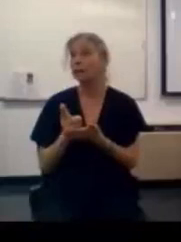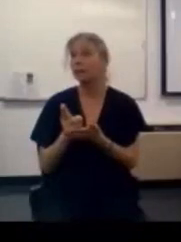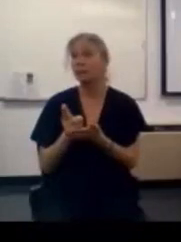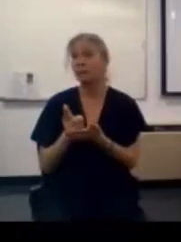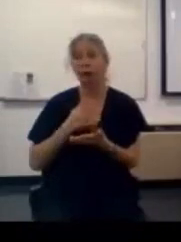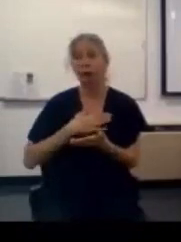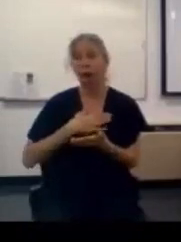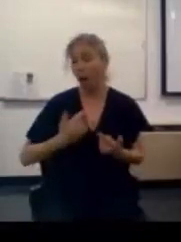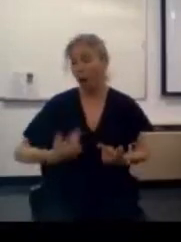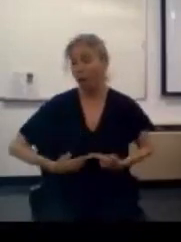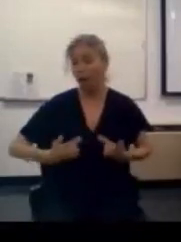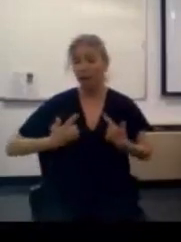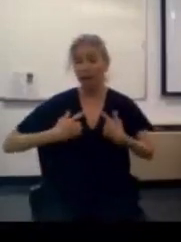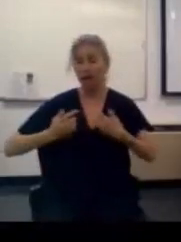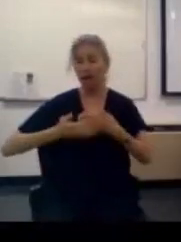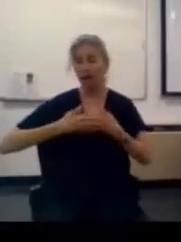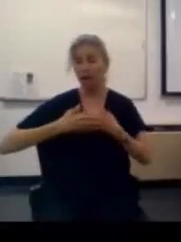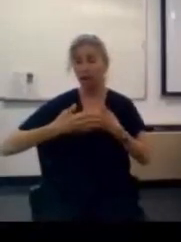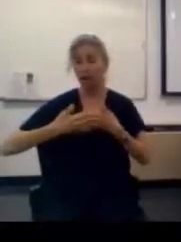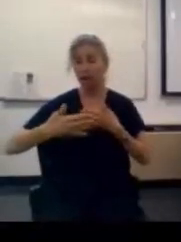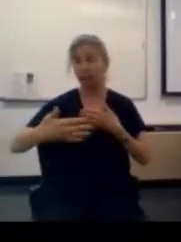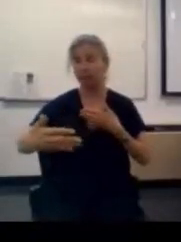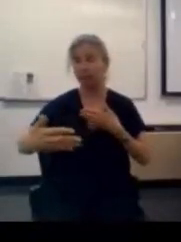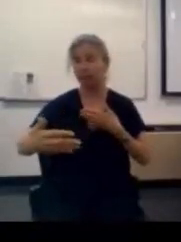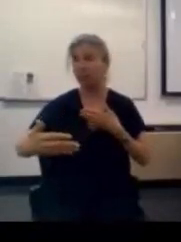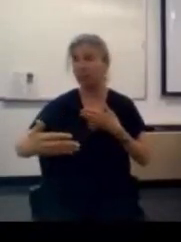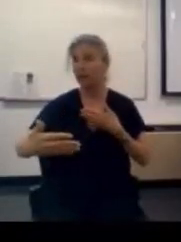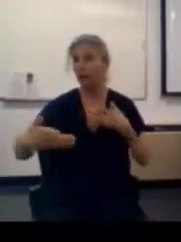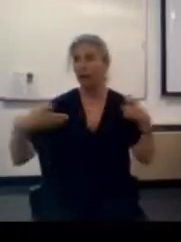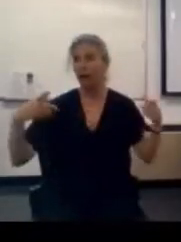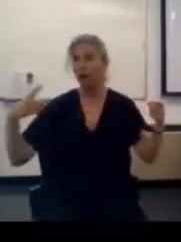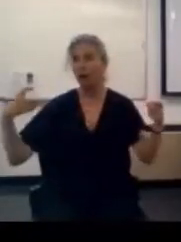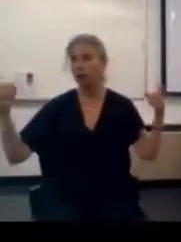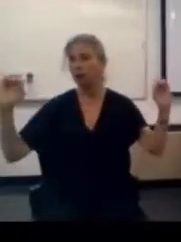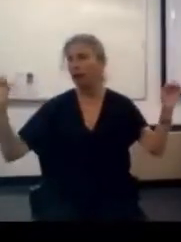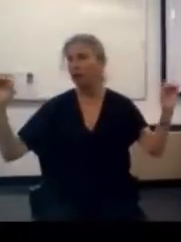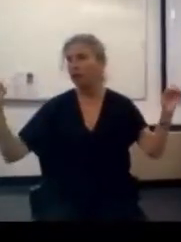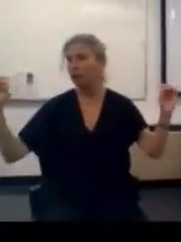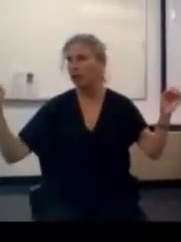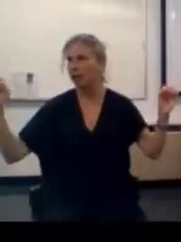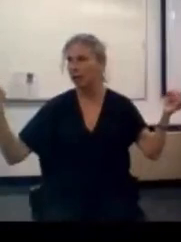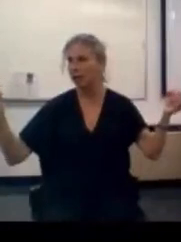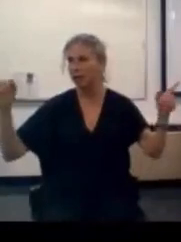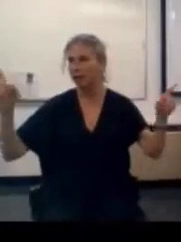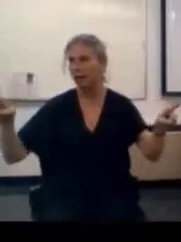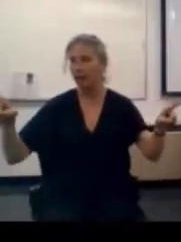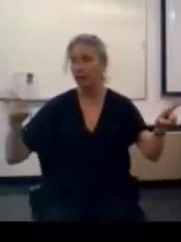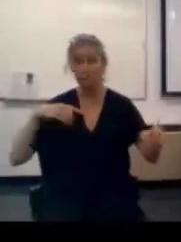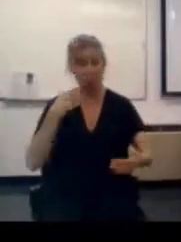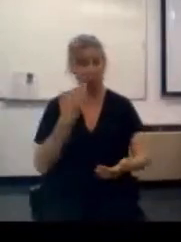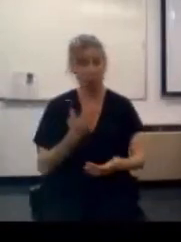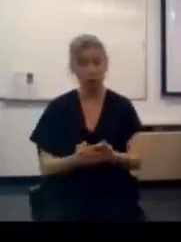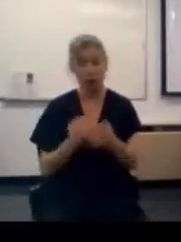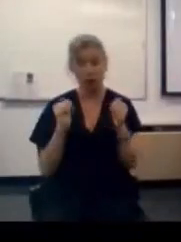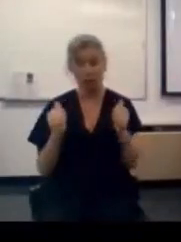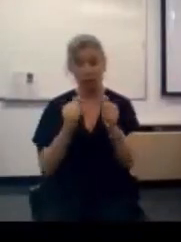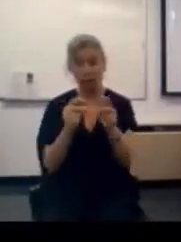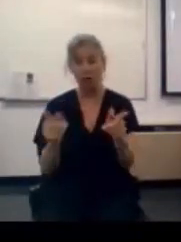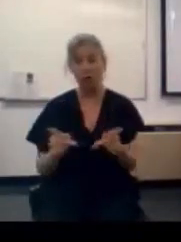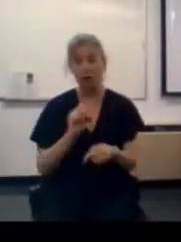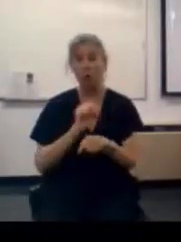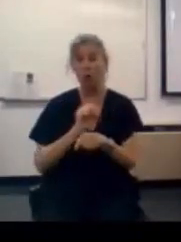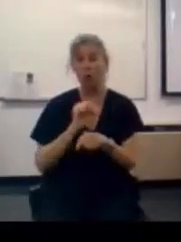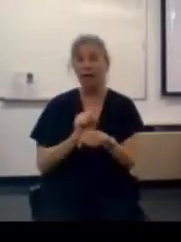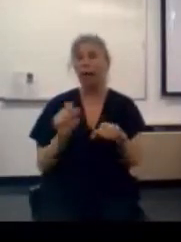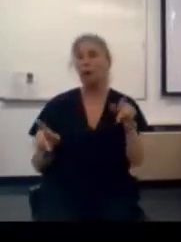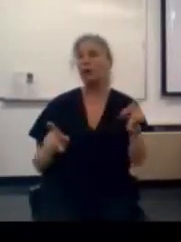resources. I took a journey in my life that I had no control over, but ultimately got me to